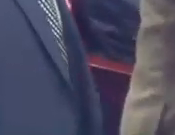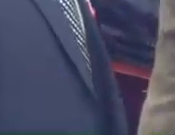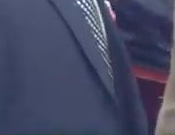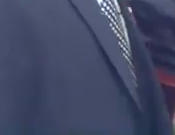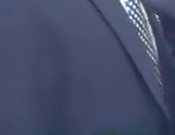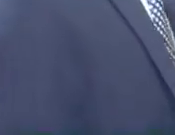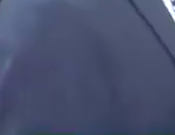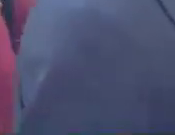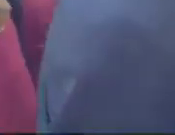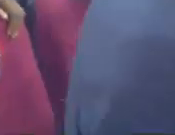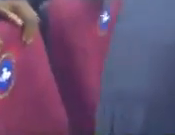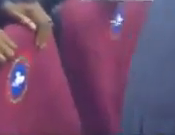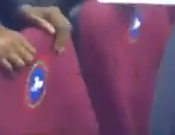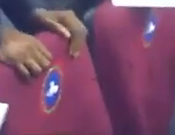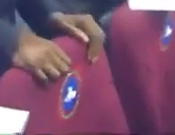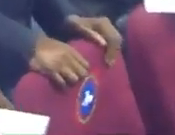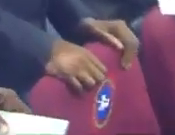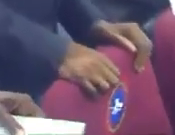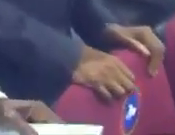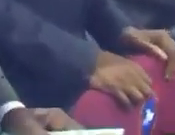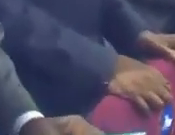beginning from now,